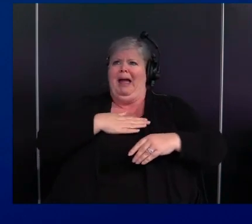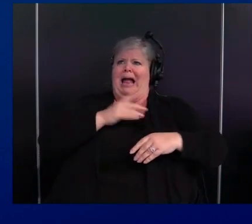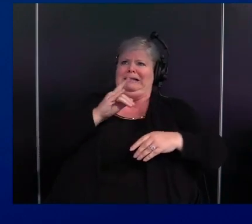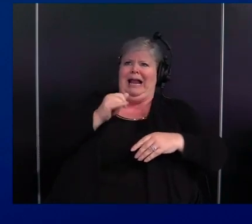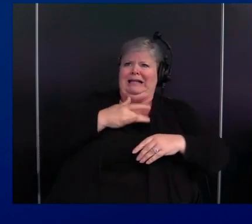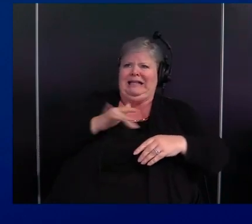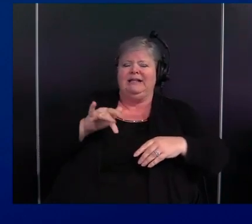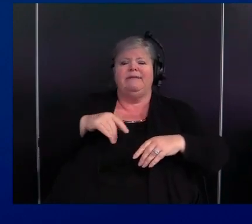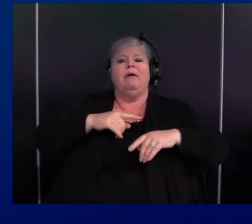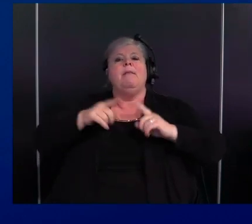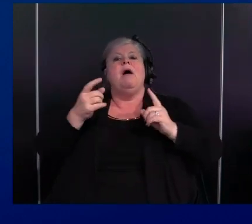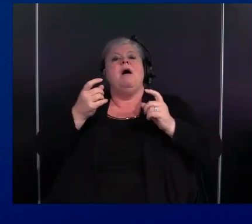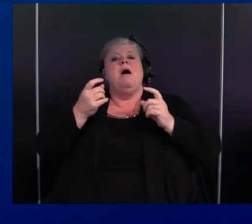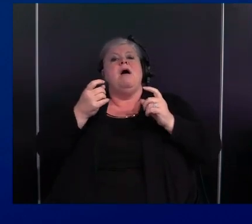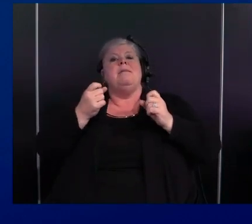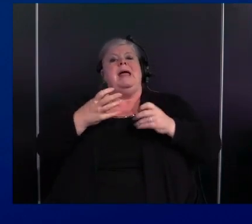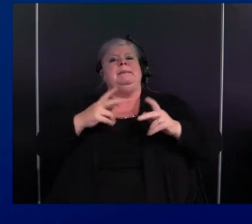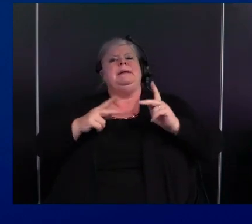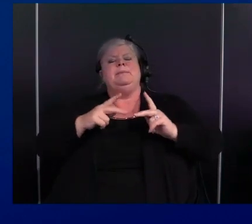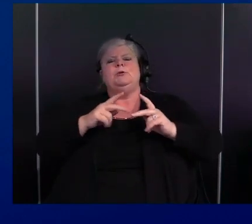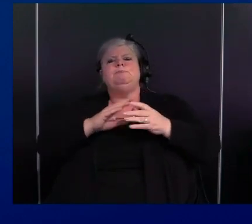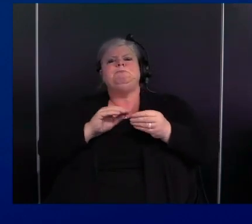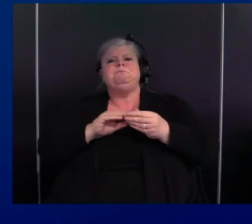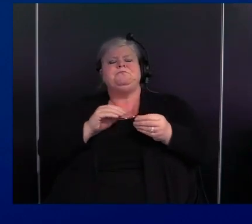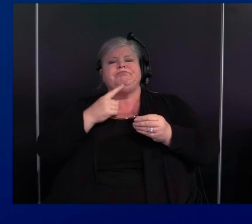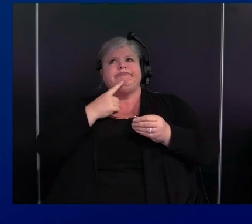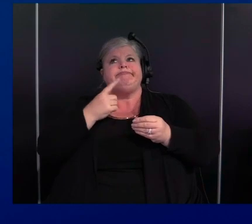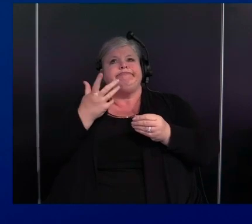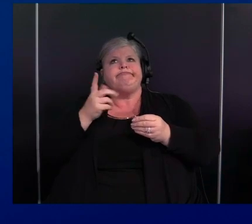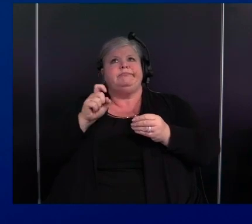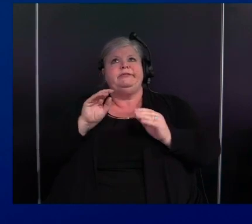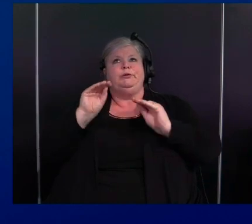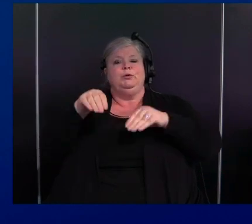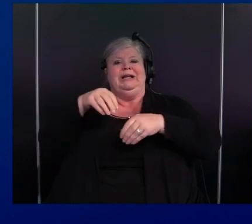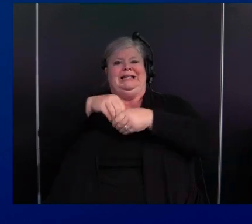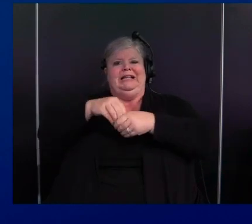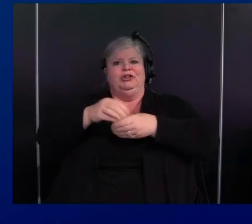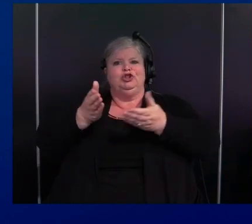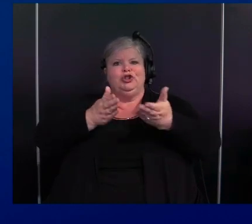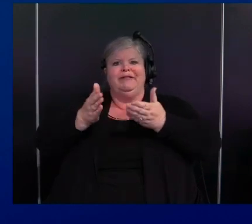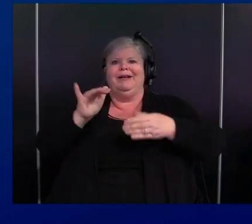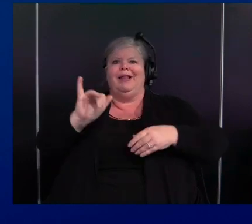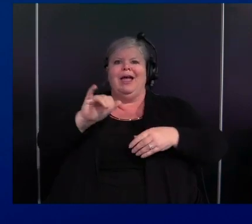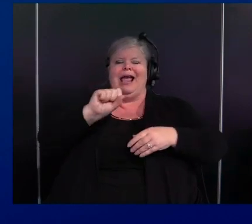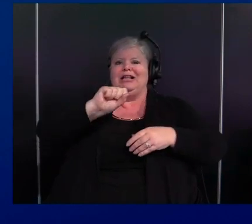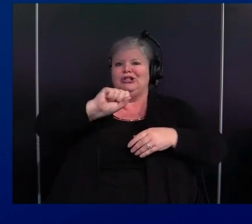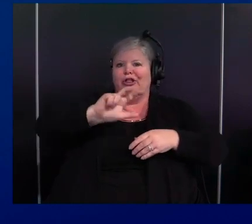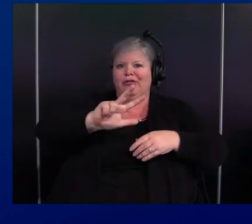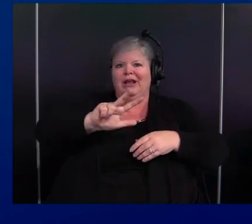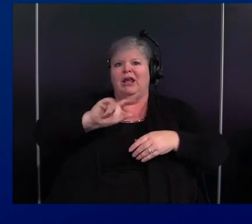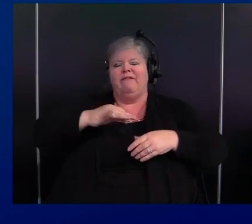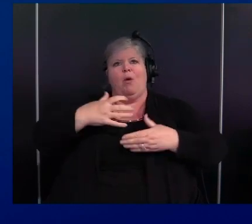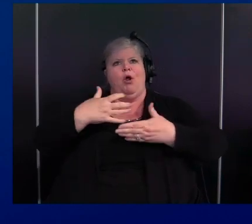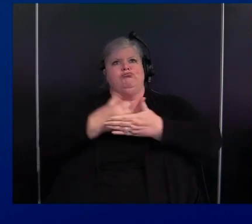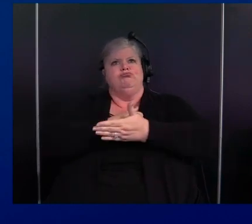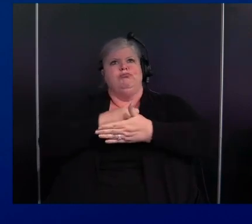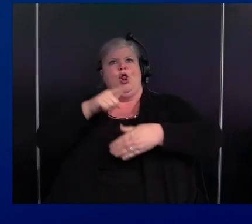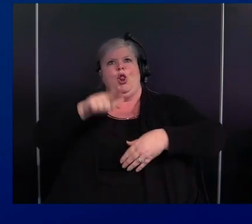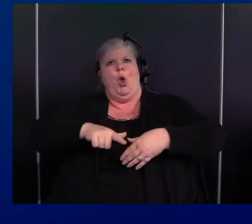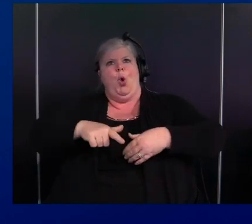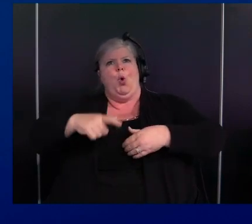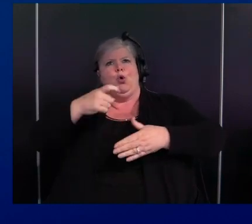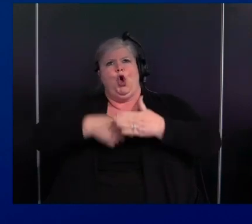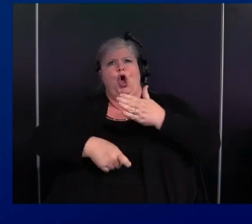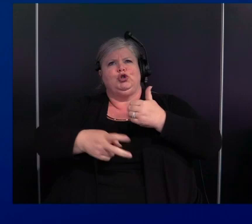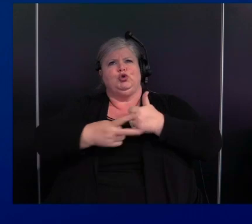lot of people say, well, I have to put the data in a service like S3 if I want to take advantage of low-cost storage. Yep. But how can I